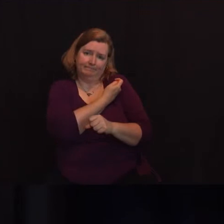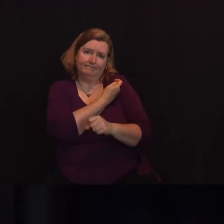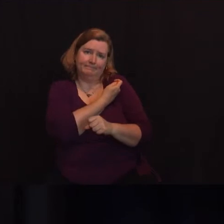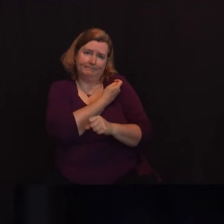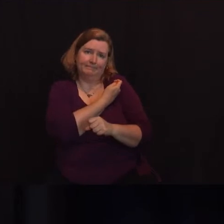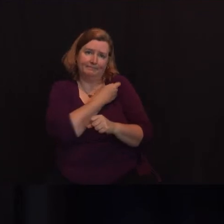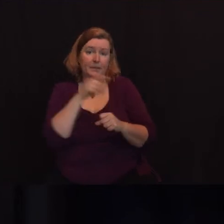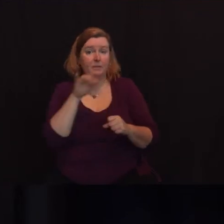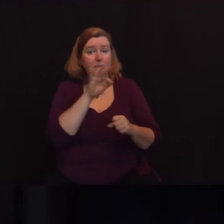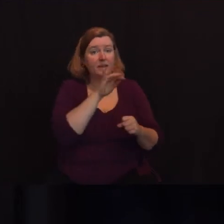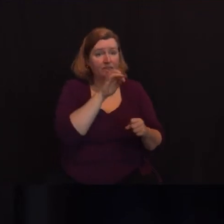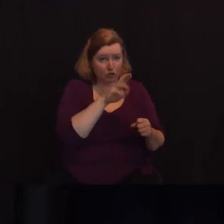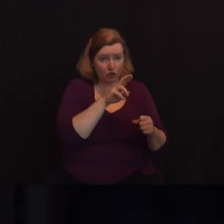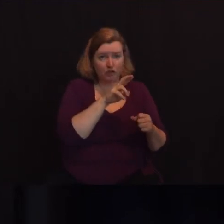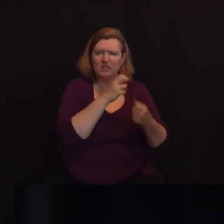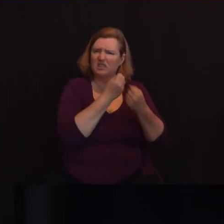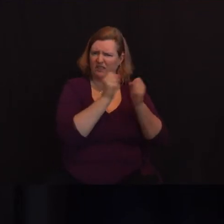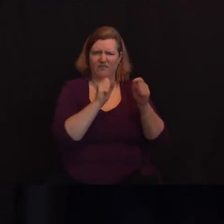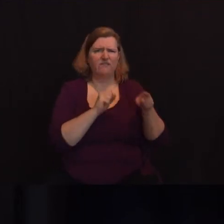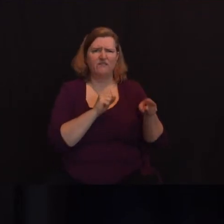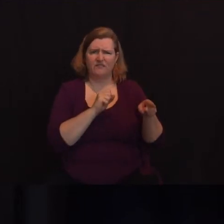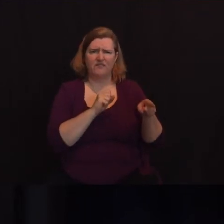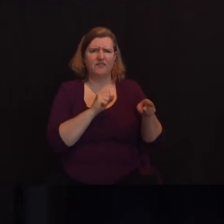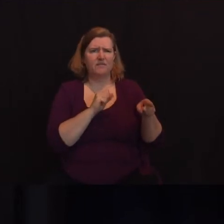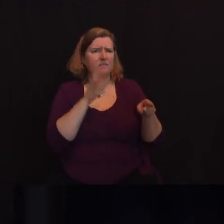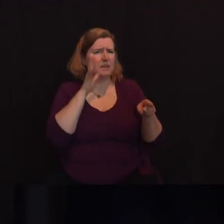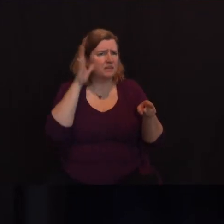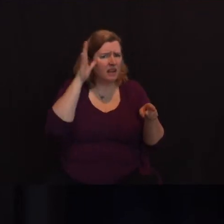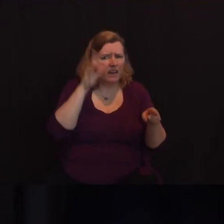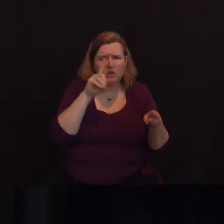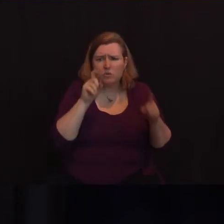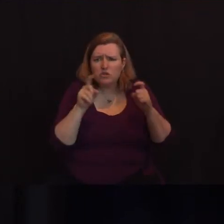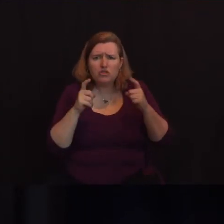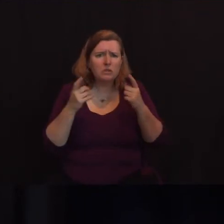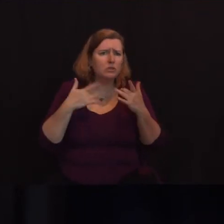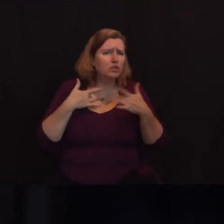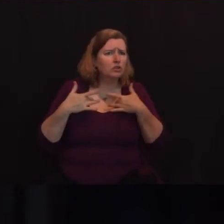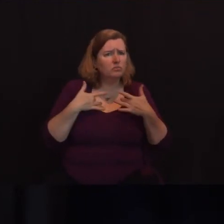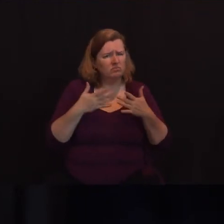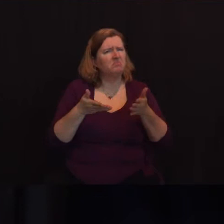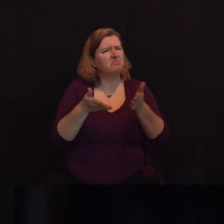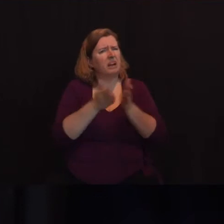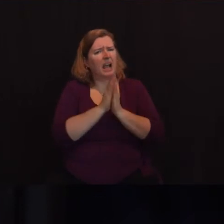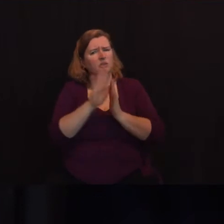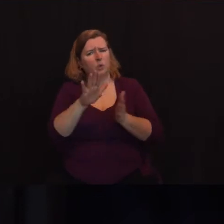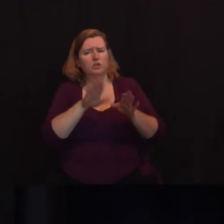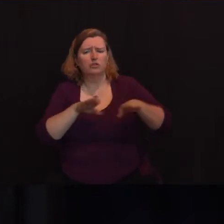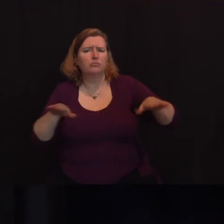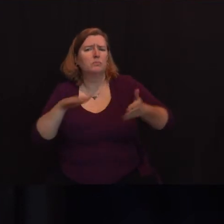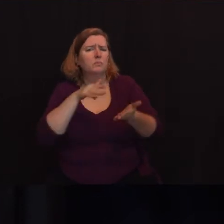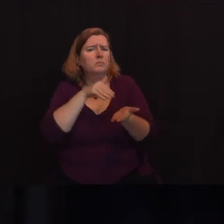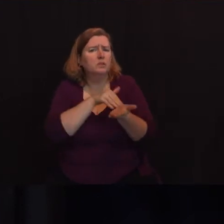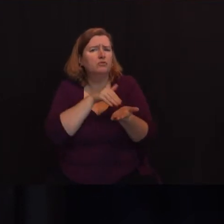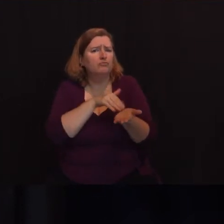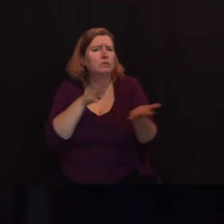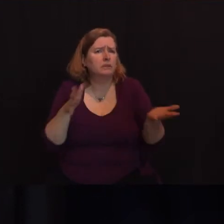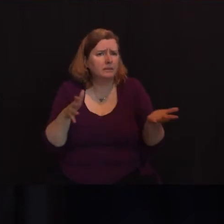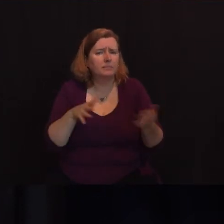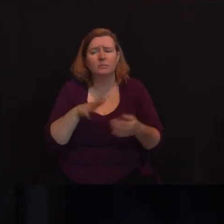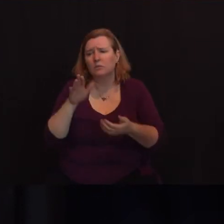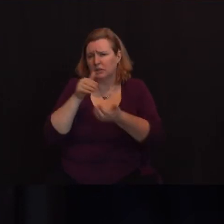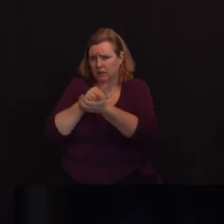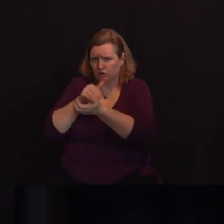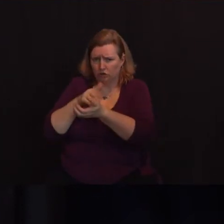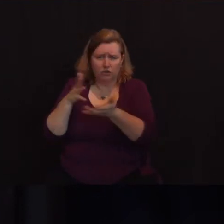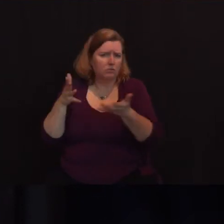is safe. Parents who have questions should talk to their pediatricians or their healthcare providers. It's important for adolescents